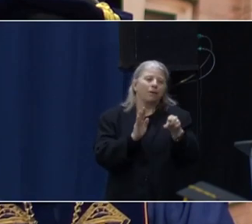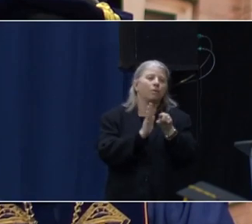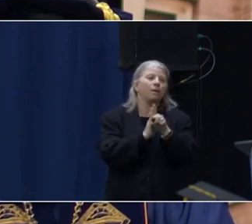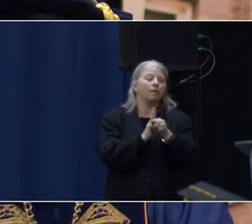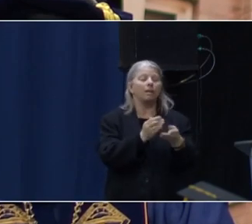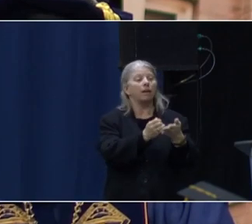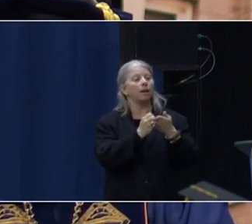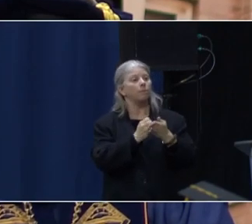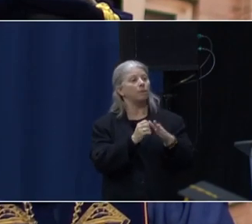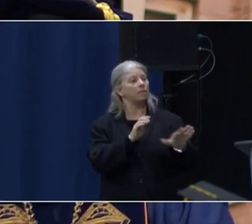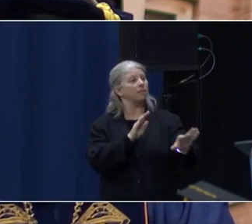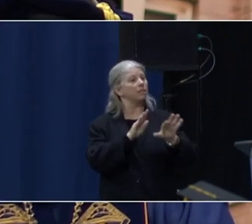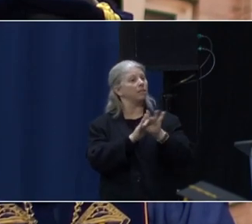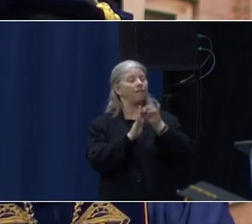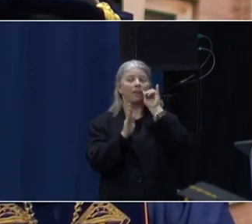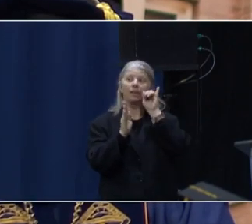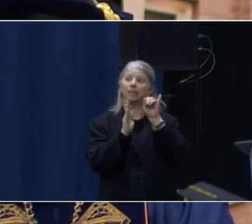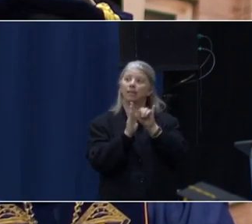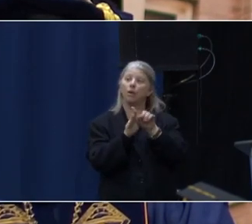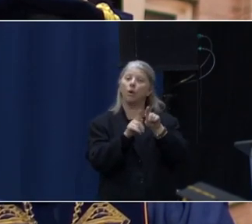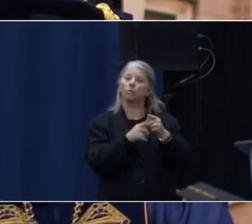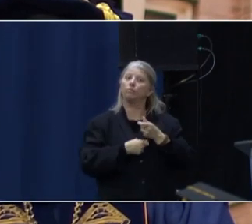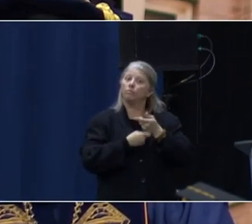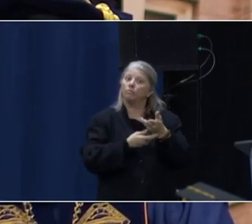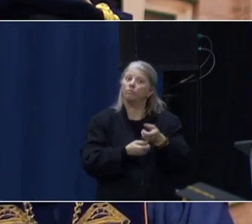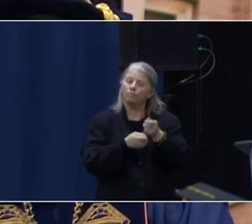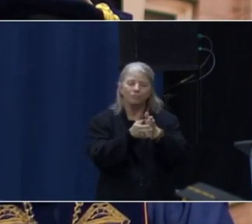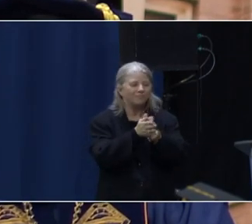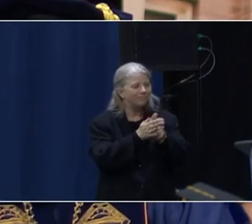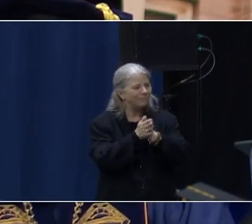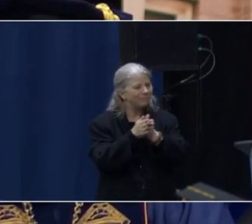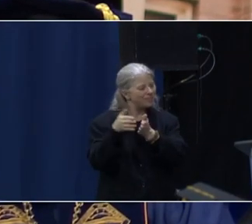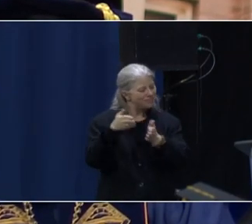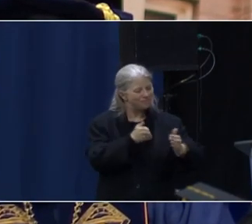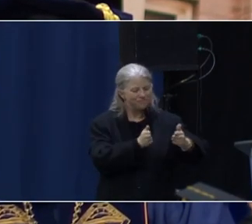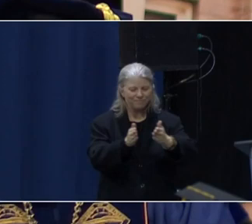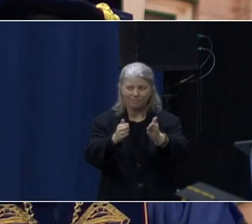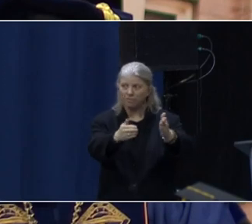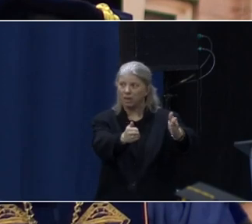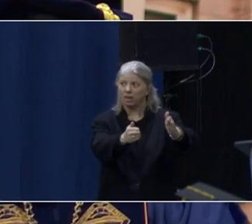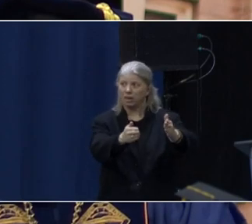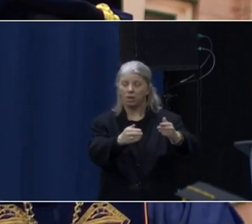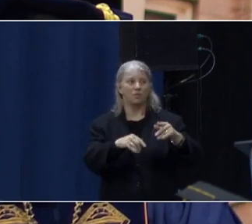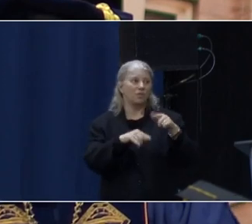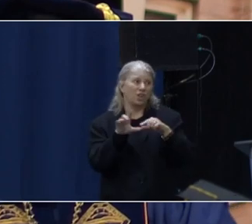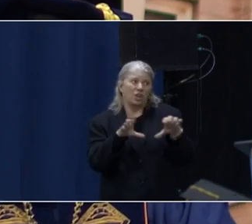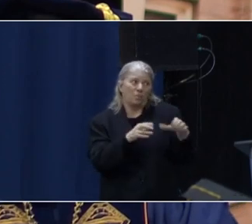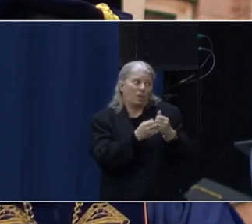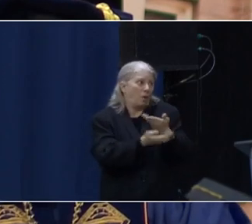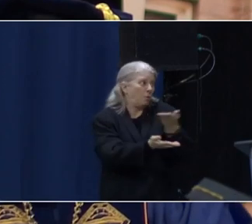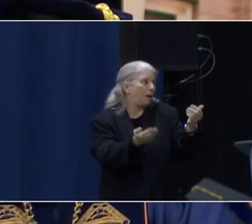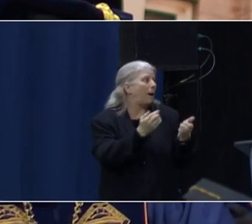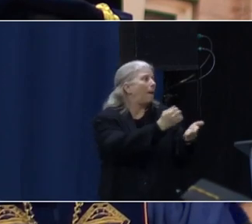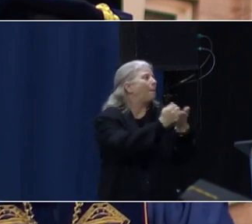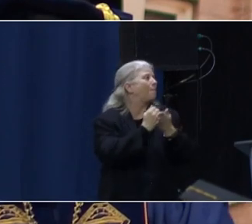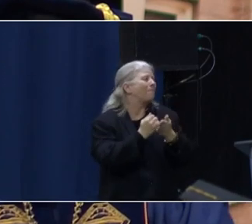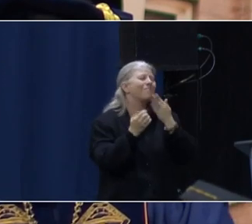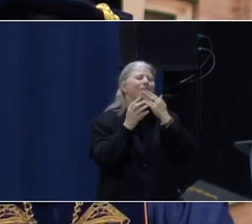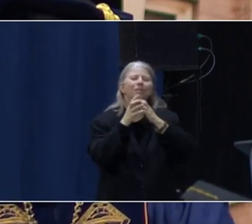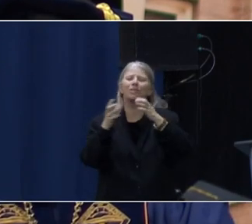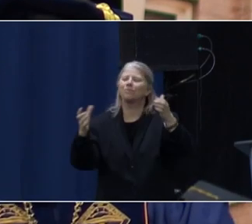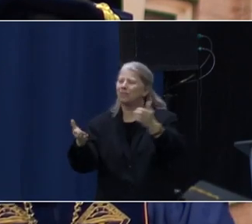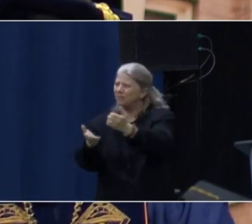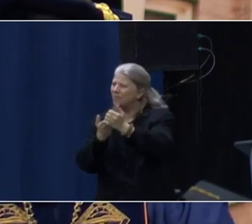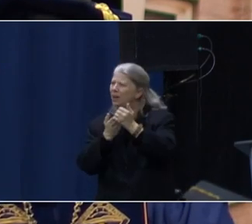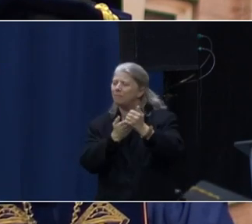to helping us discover our identities and our voices, our passions and our path, we couldn't have done it without you. Thank you all for being there for us and